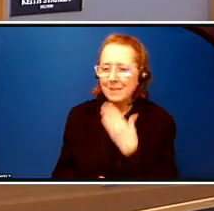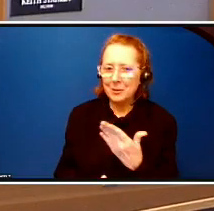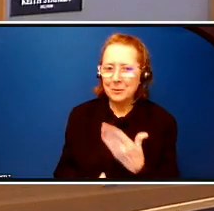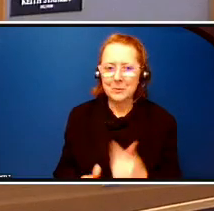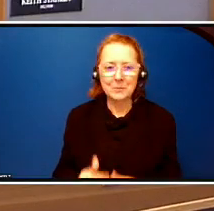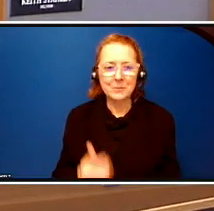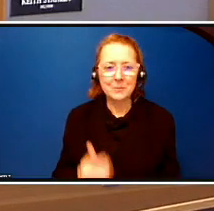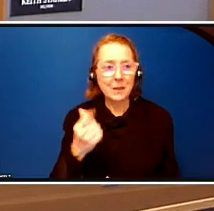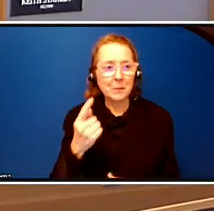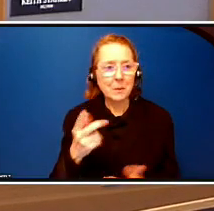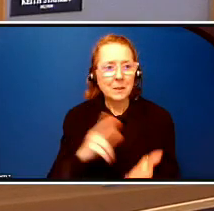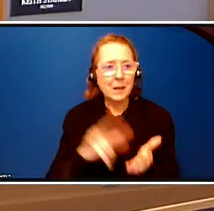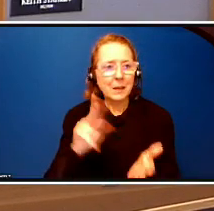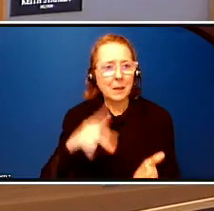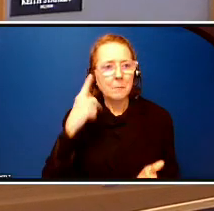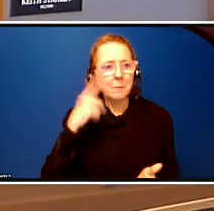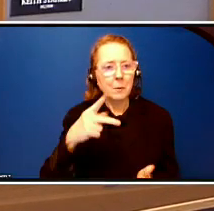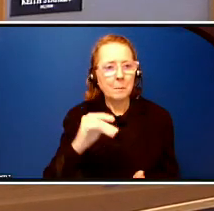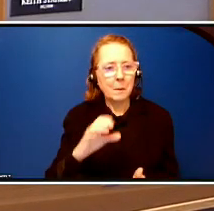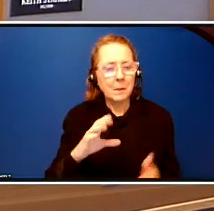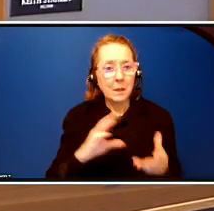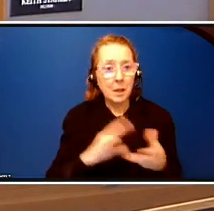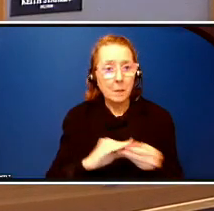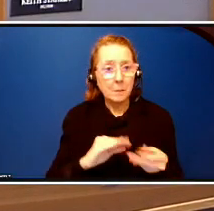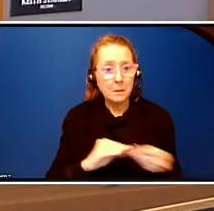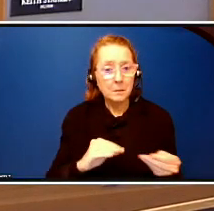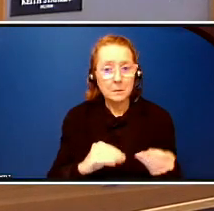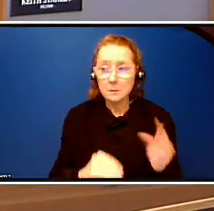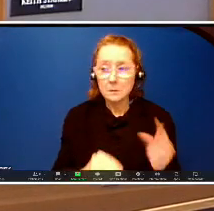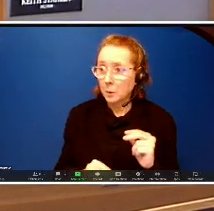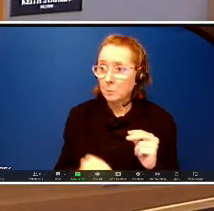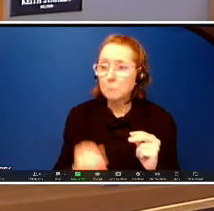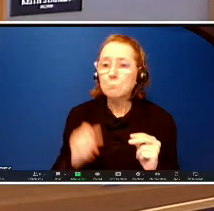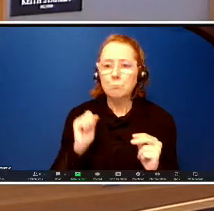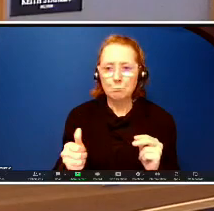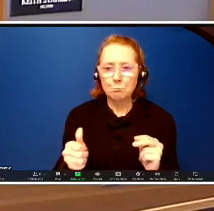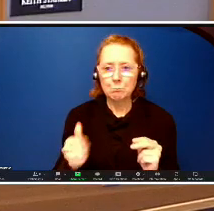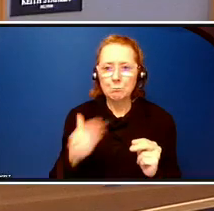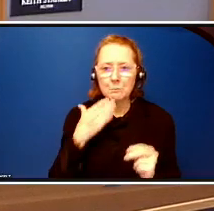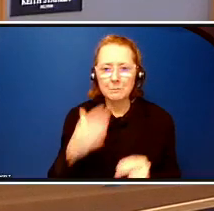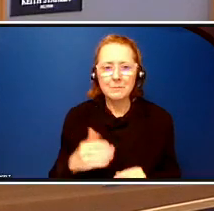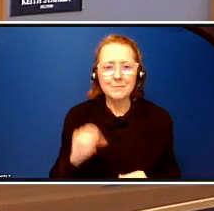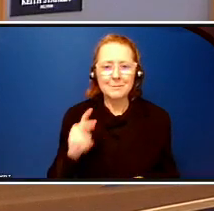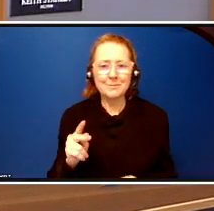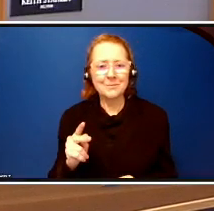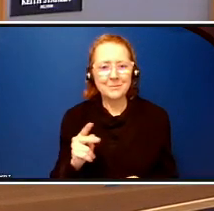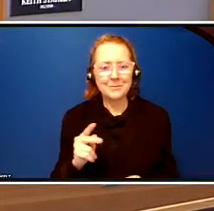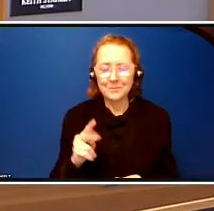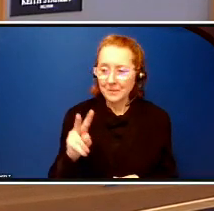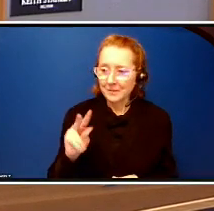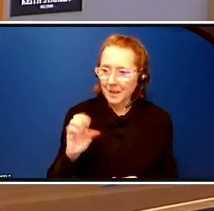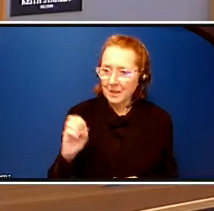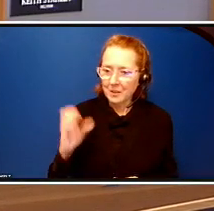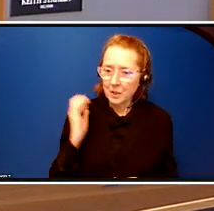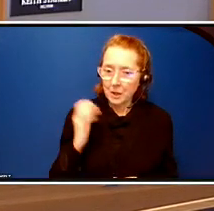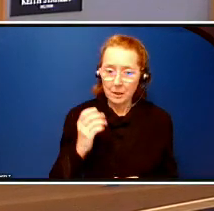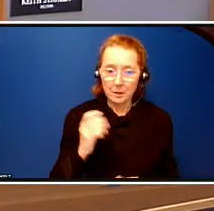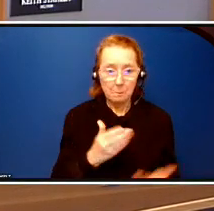anybody signed up for public comment? No, thank you. All right, and Vice Chair, do you have a motion for the consent